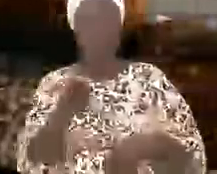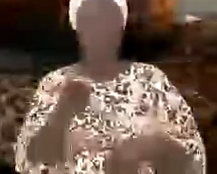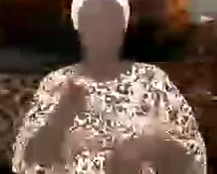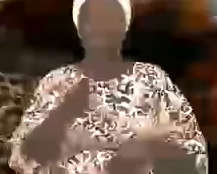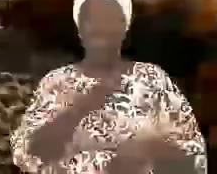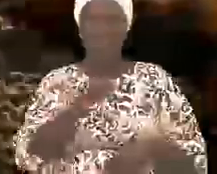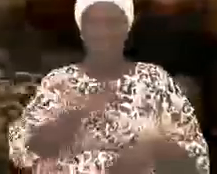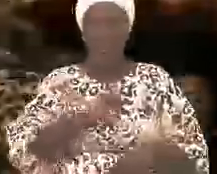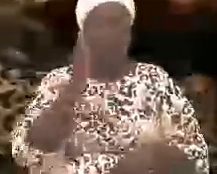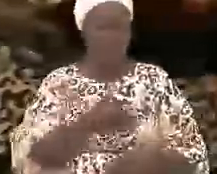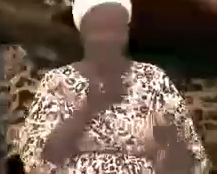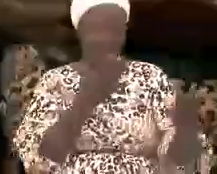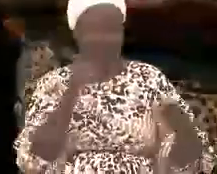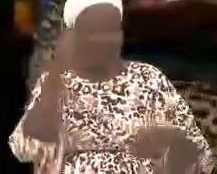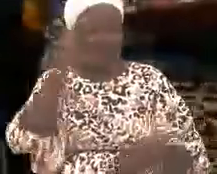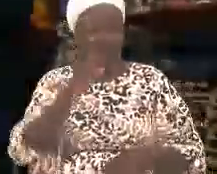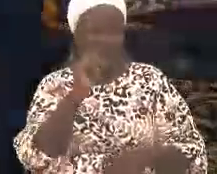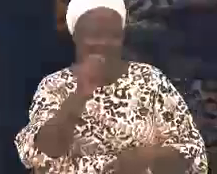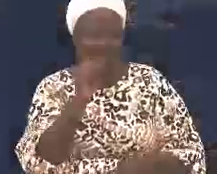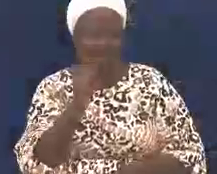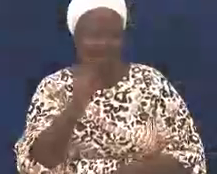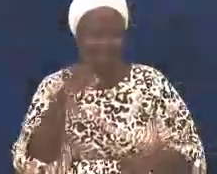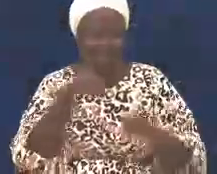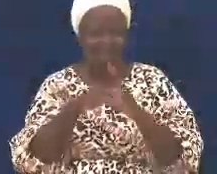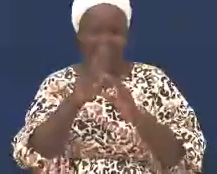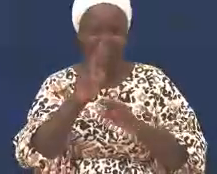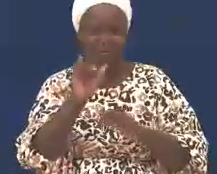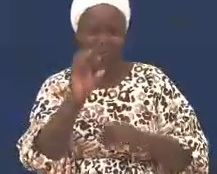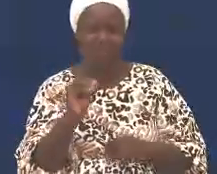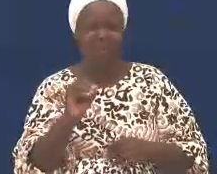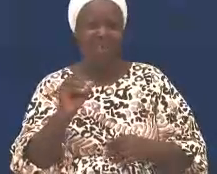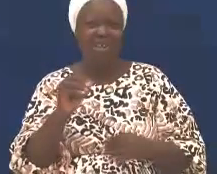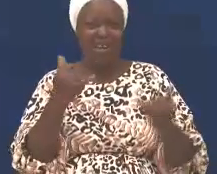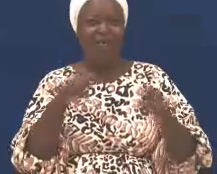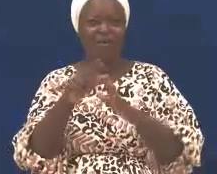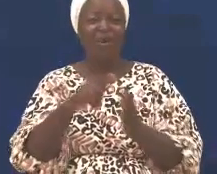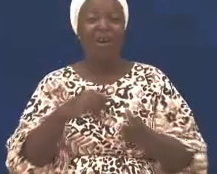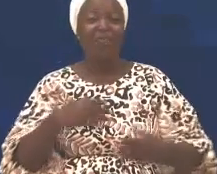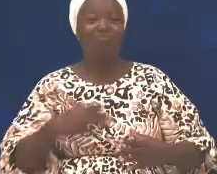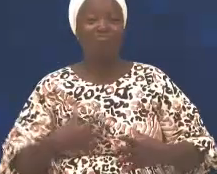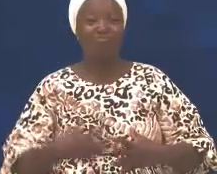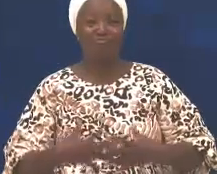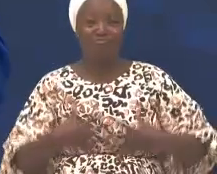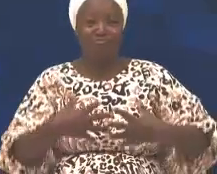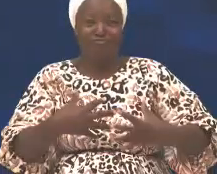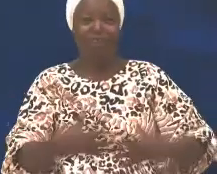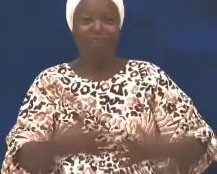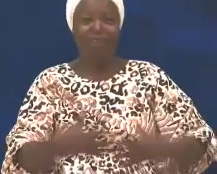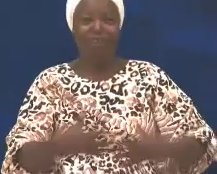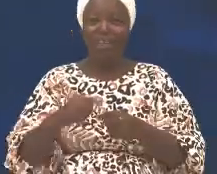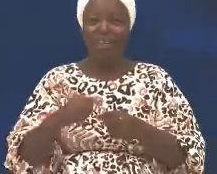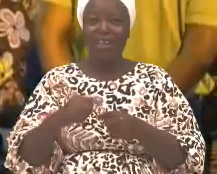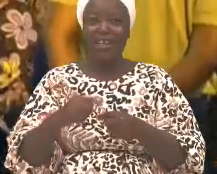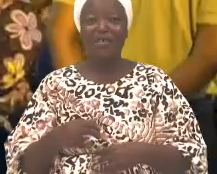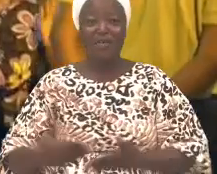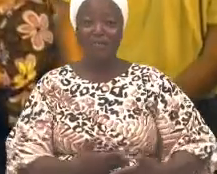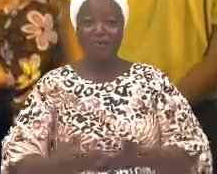be waiting for your testimony in Uyo. Now you are pregnant. Now a baby is